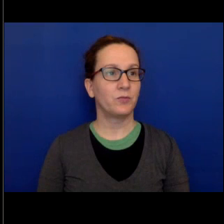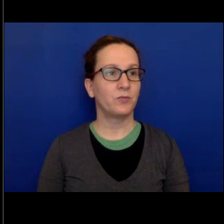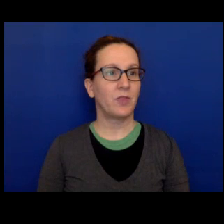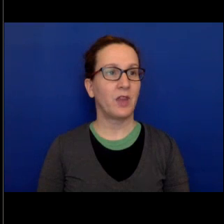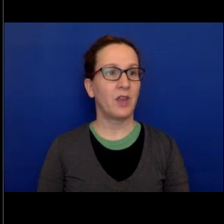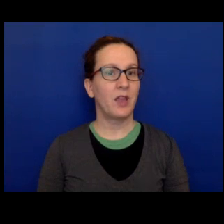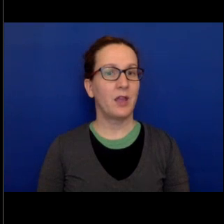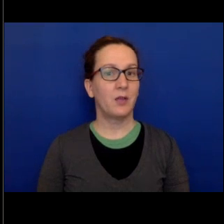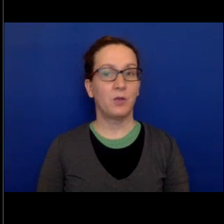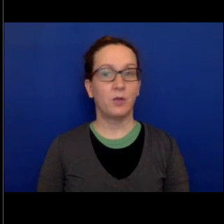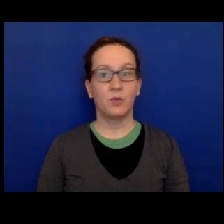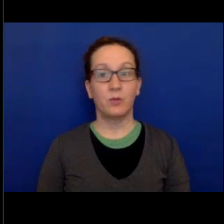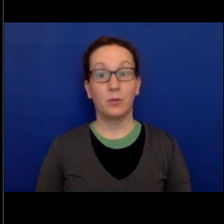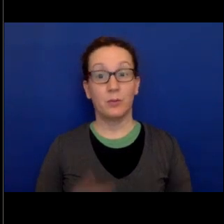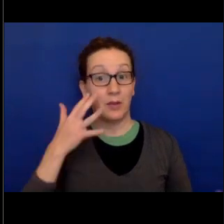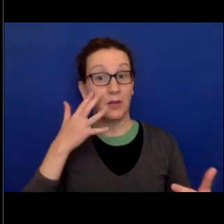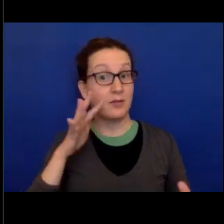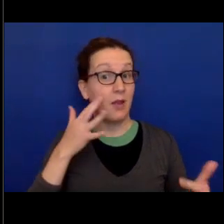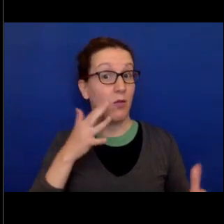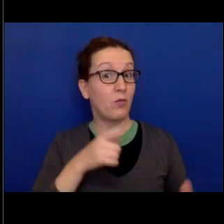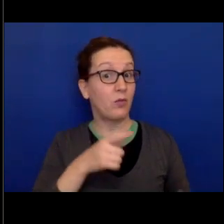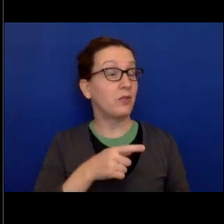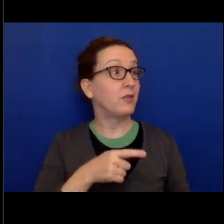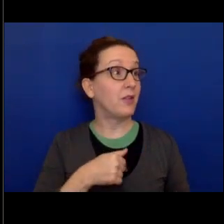Yeah, this is ours.